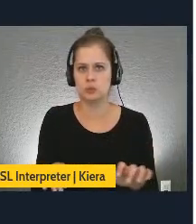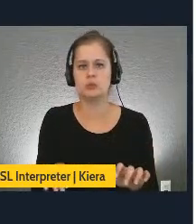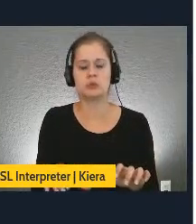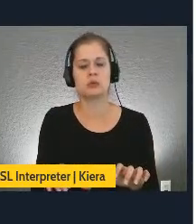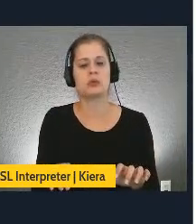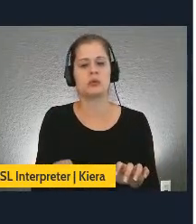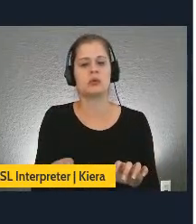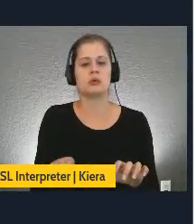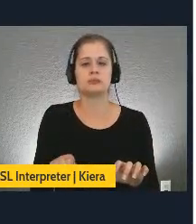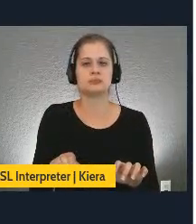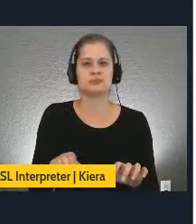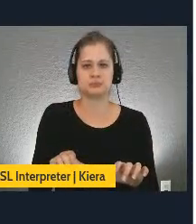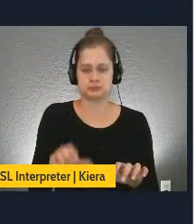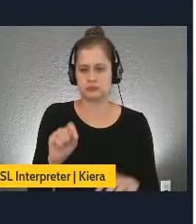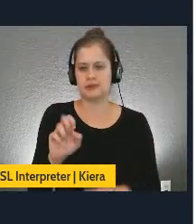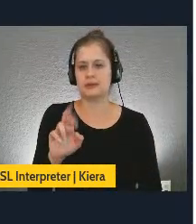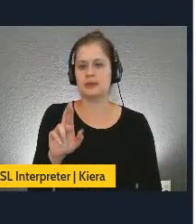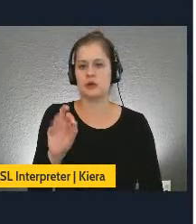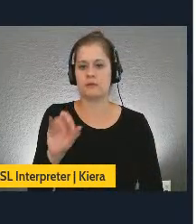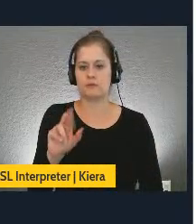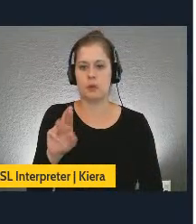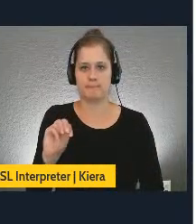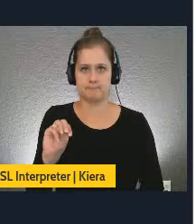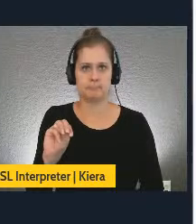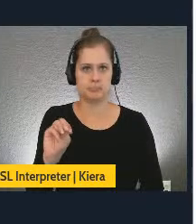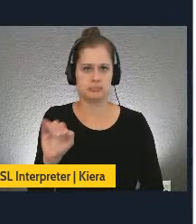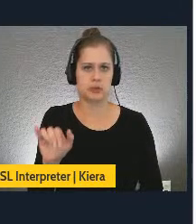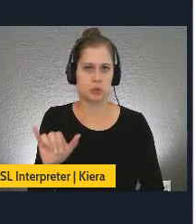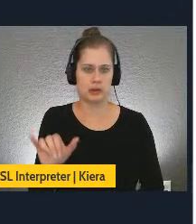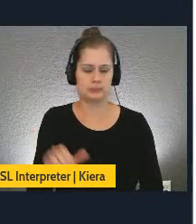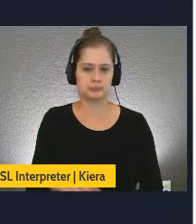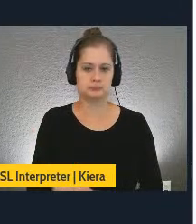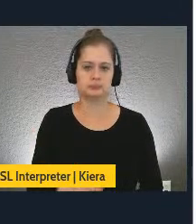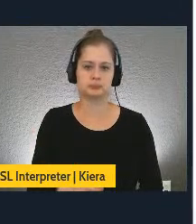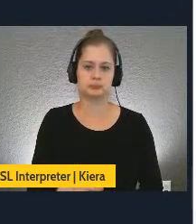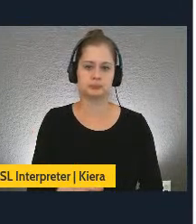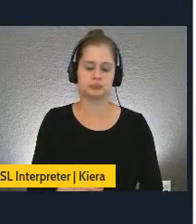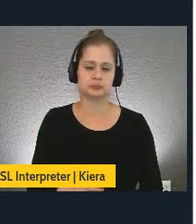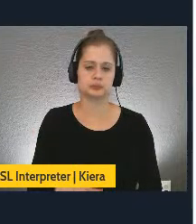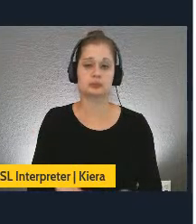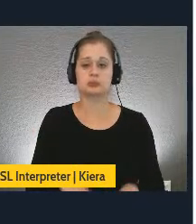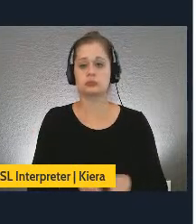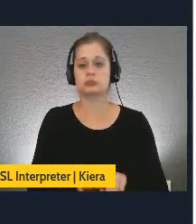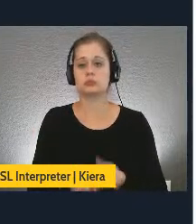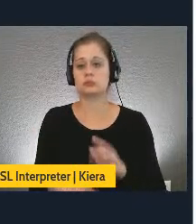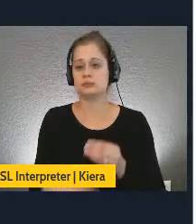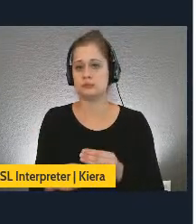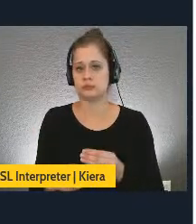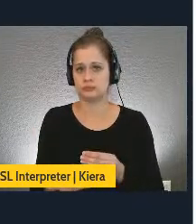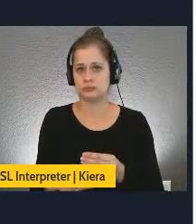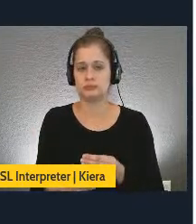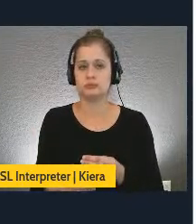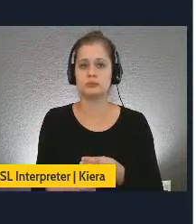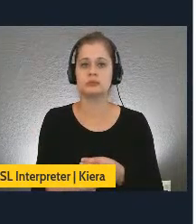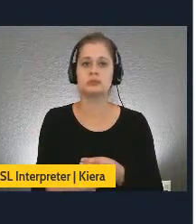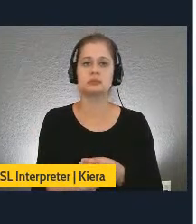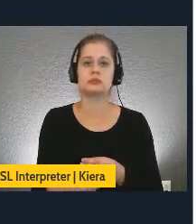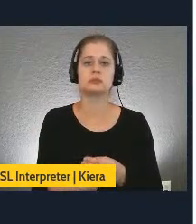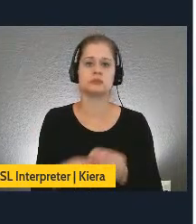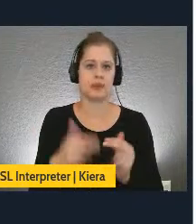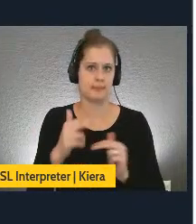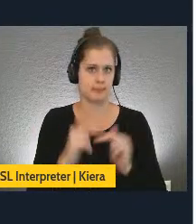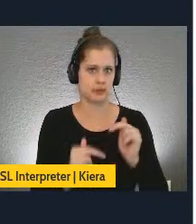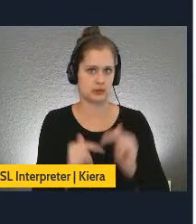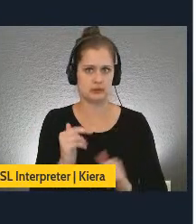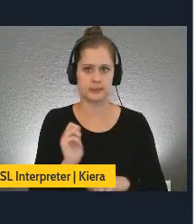Terraform registry as well. And we also added some nice helpers to build some configuration for